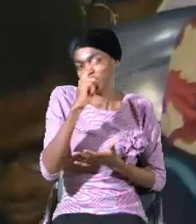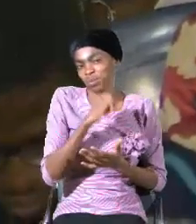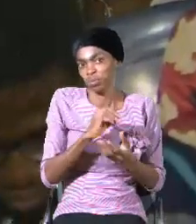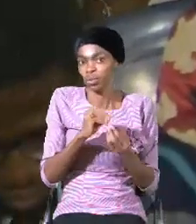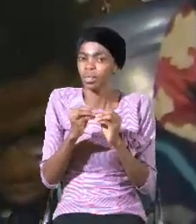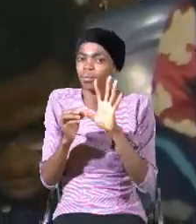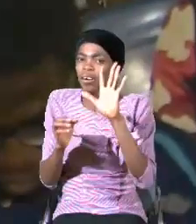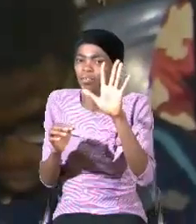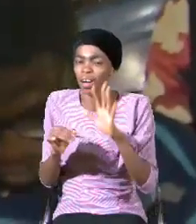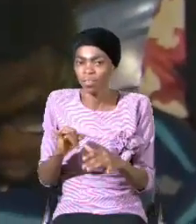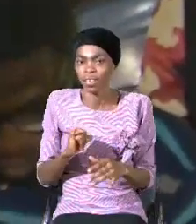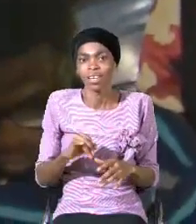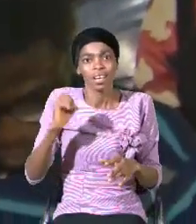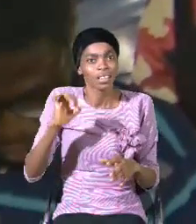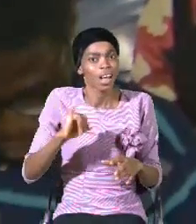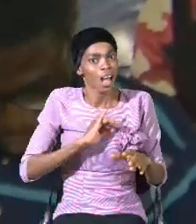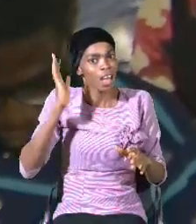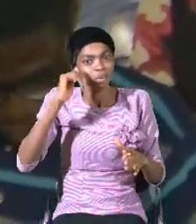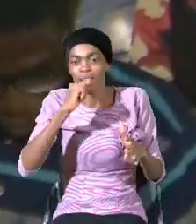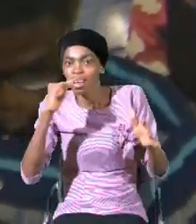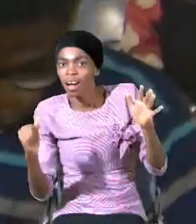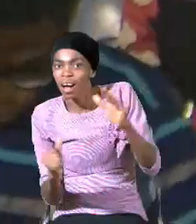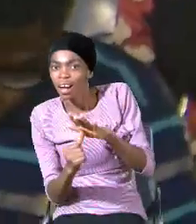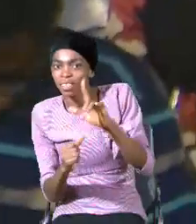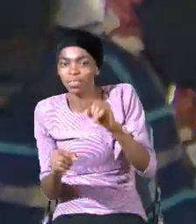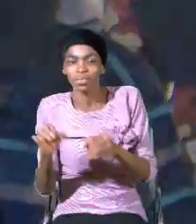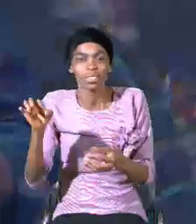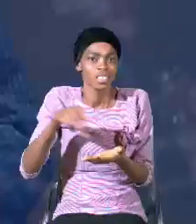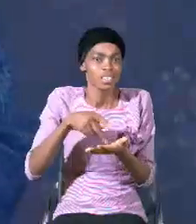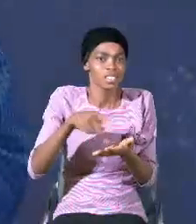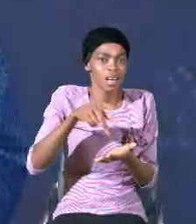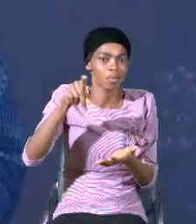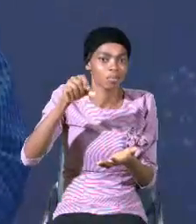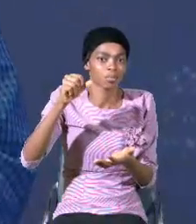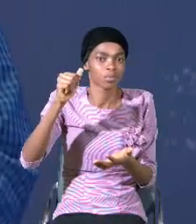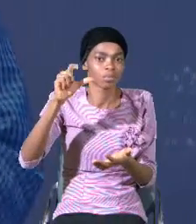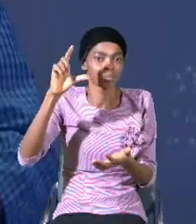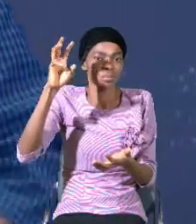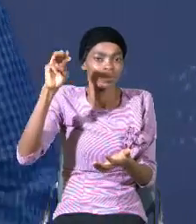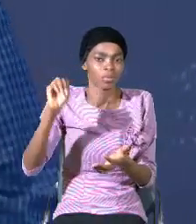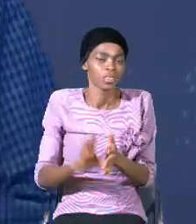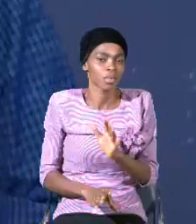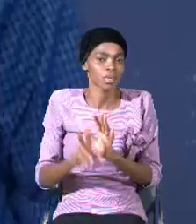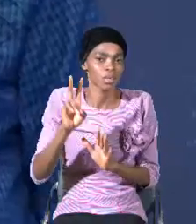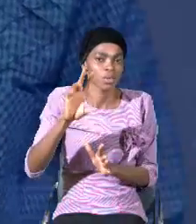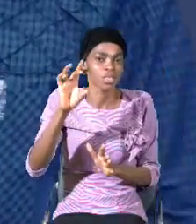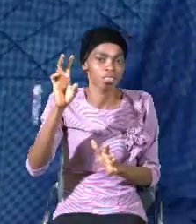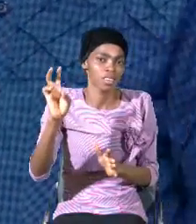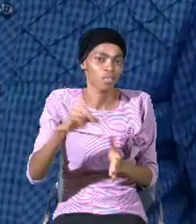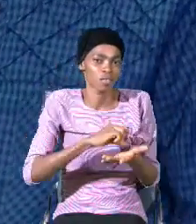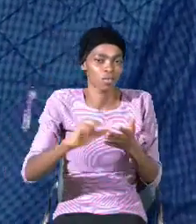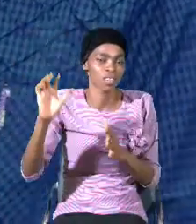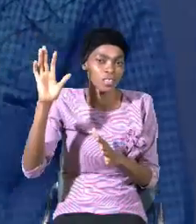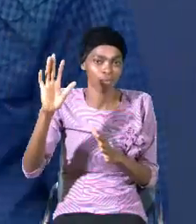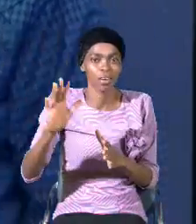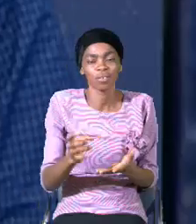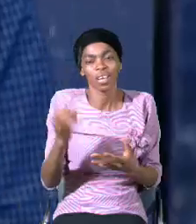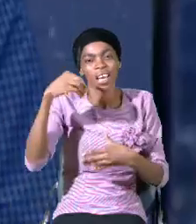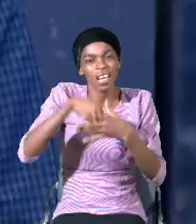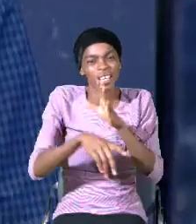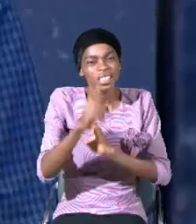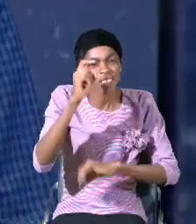will hide you. Psalm 27 verse 5. Psalm 27 verse 5. For in the time of